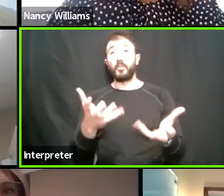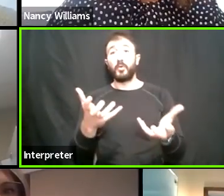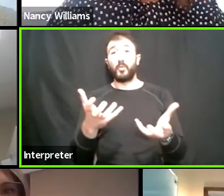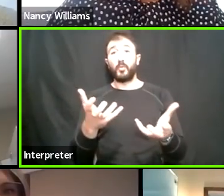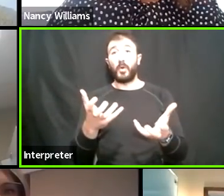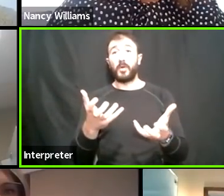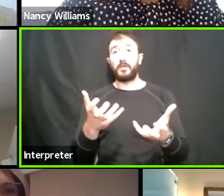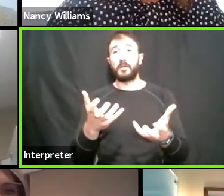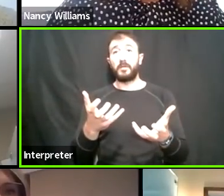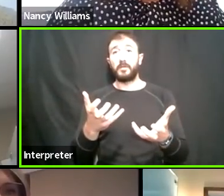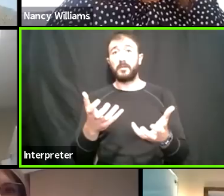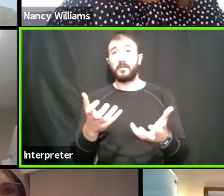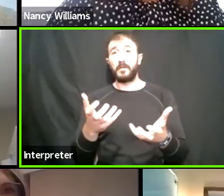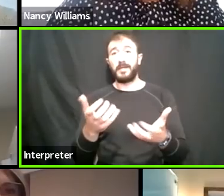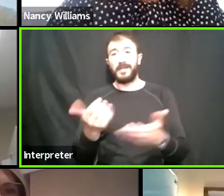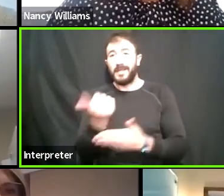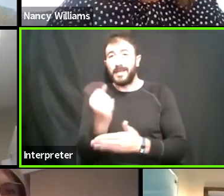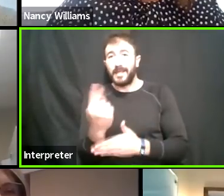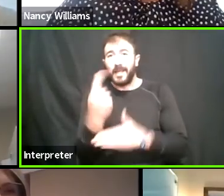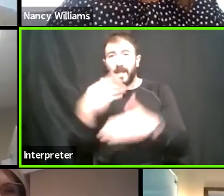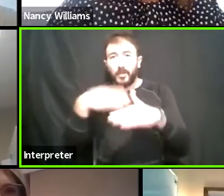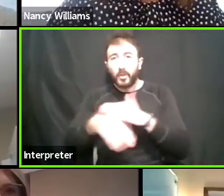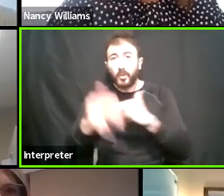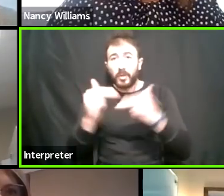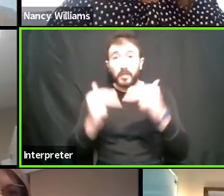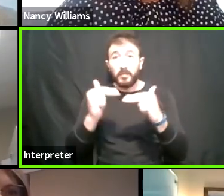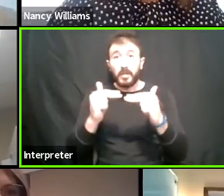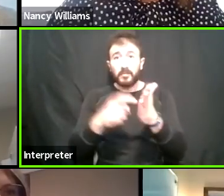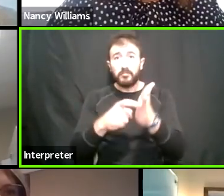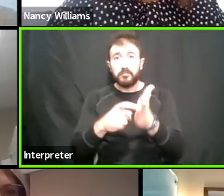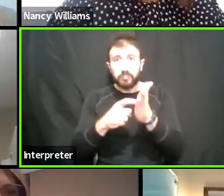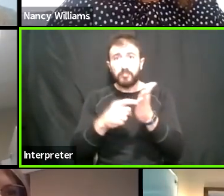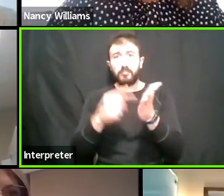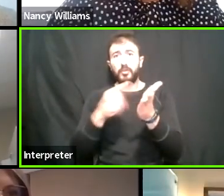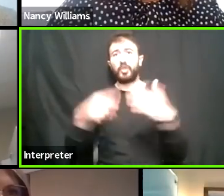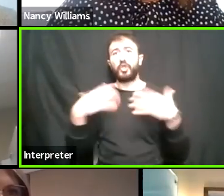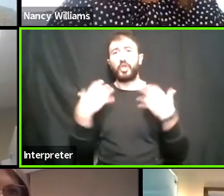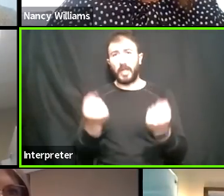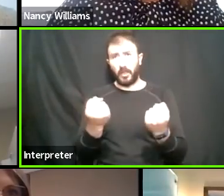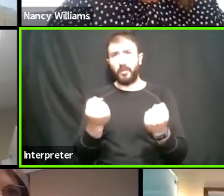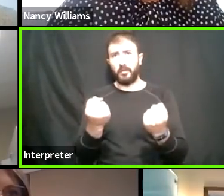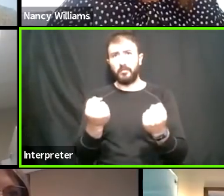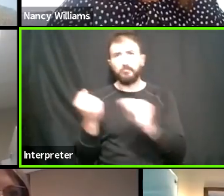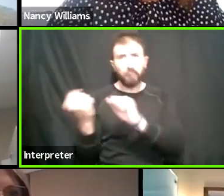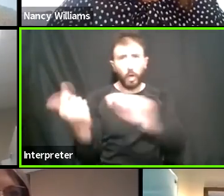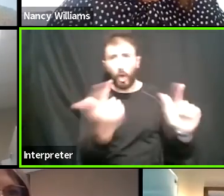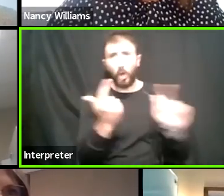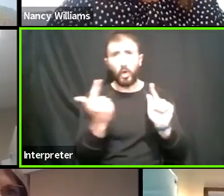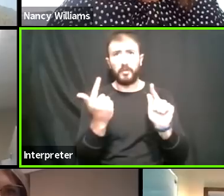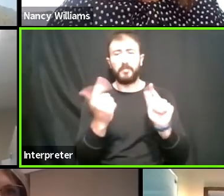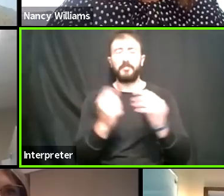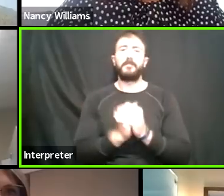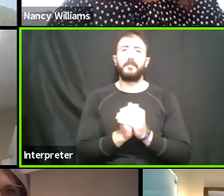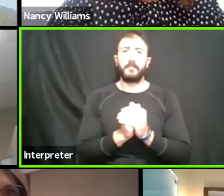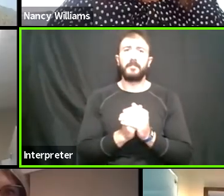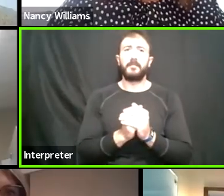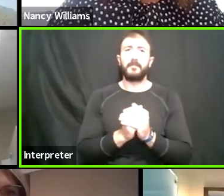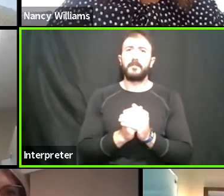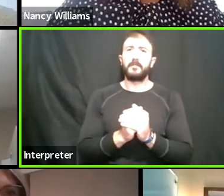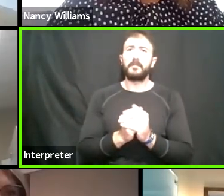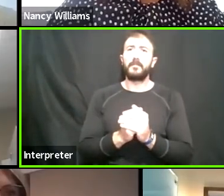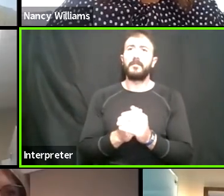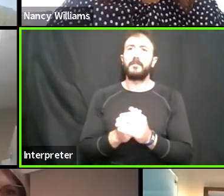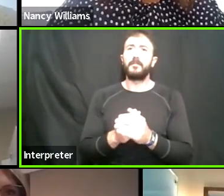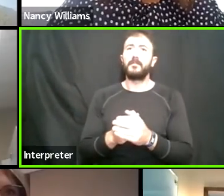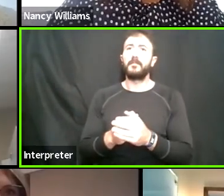have the same health screenings and follow the same health guidance when they're in our buildings. And did you say the students that are going